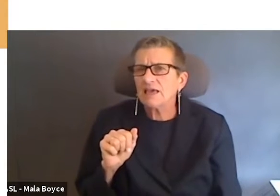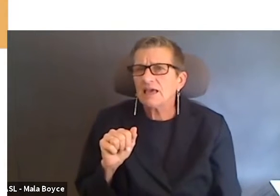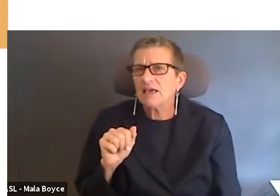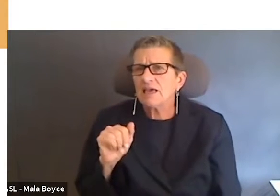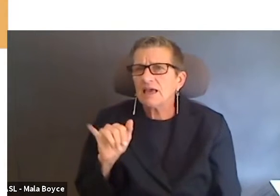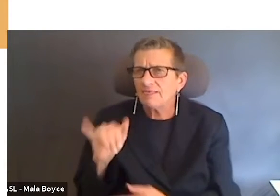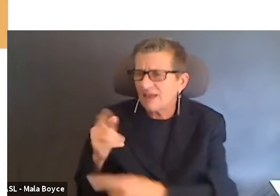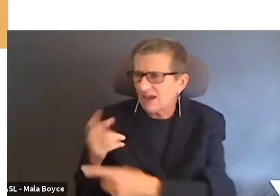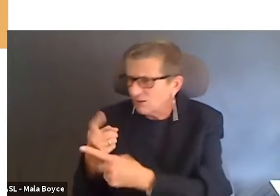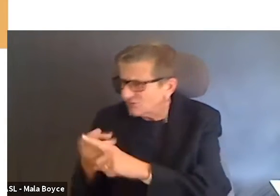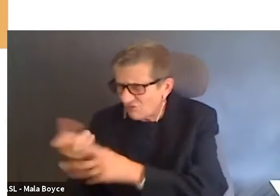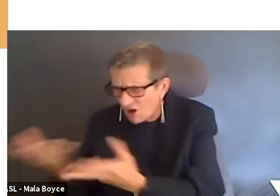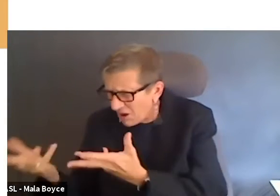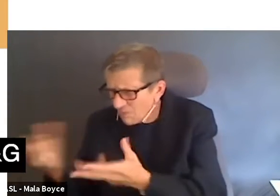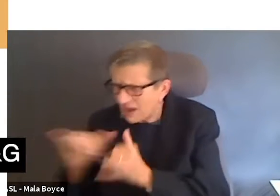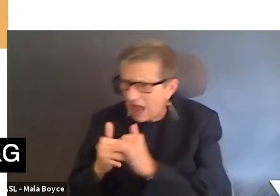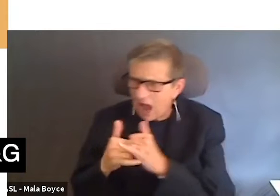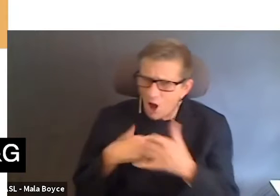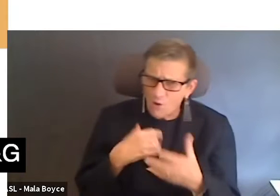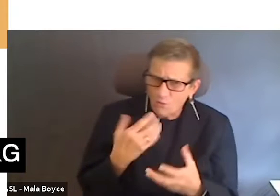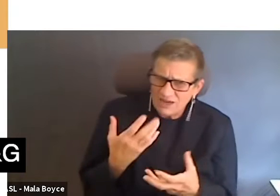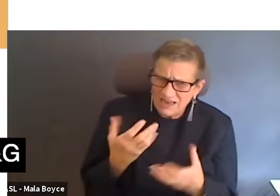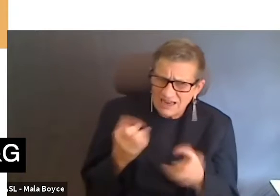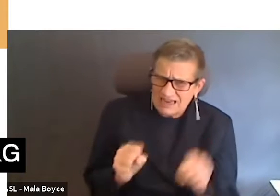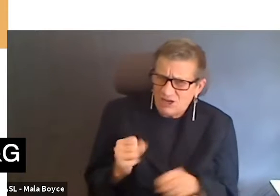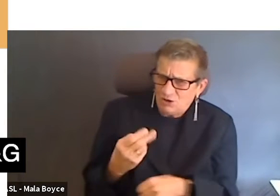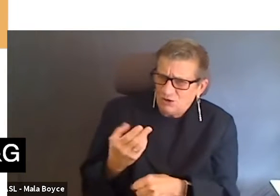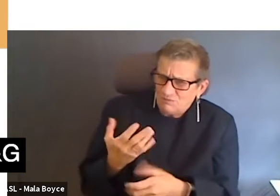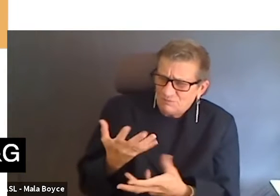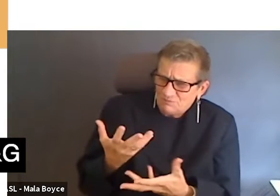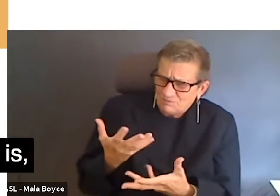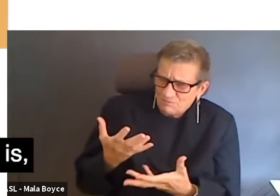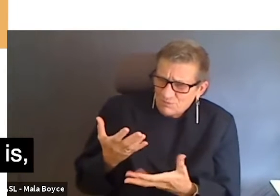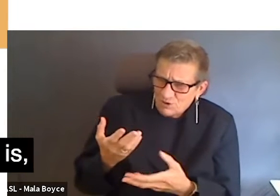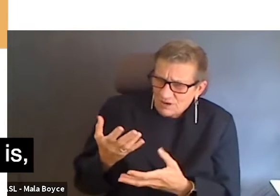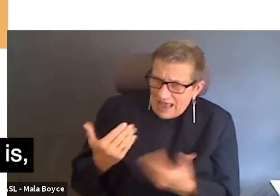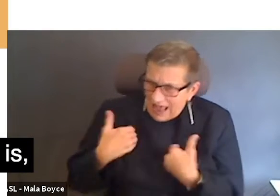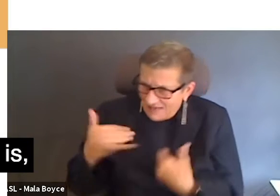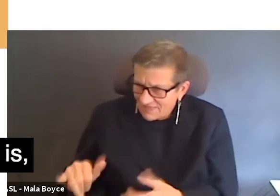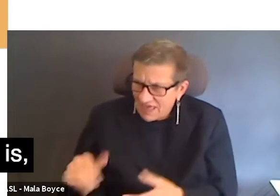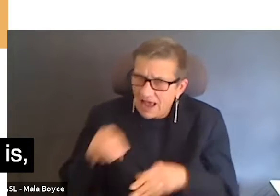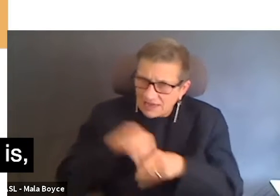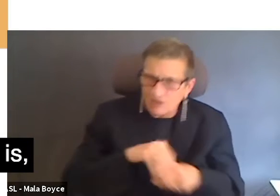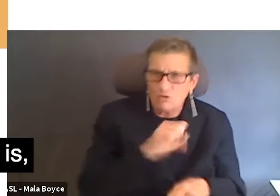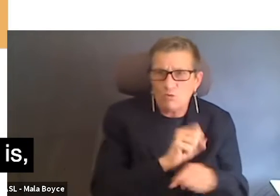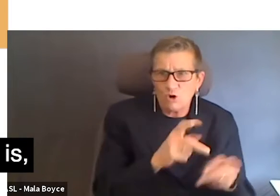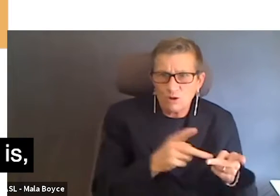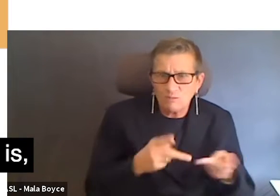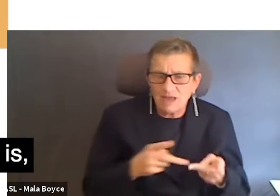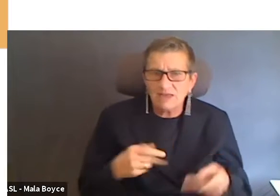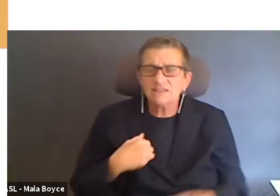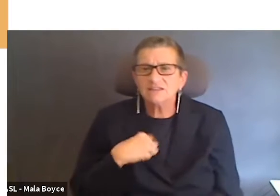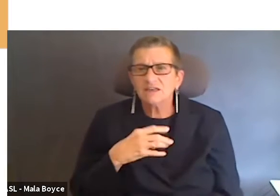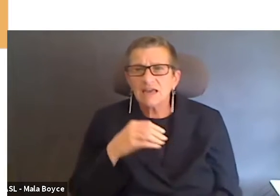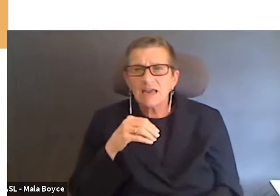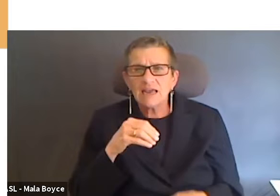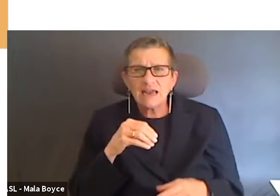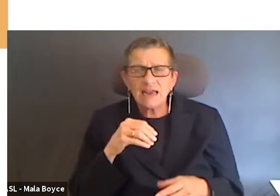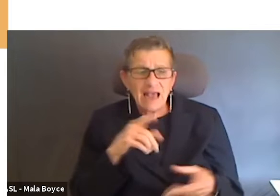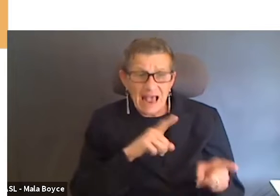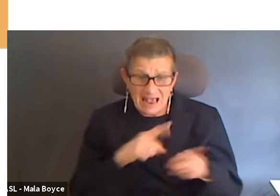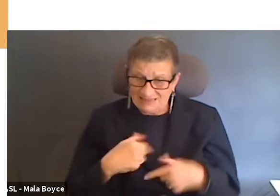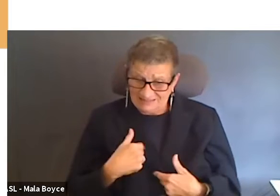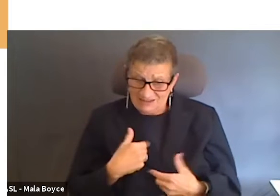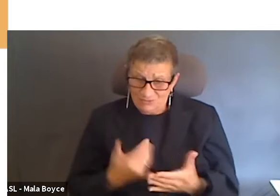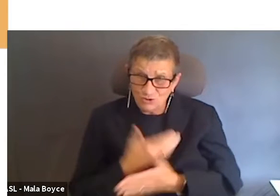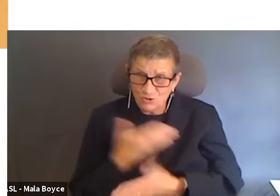can kind of navigate that in the workplace. So that's one thing I loved about P&G that I kind of wish I had known recruiting is, even as a new